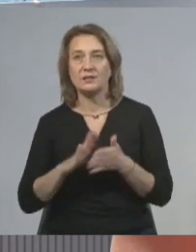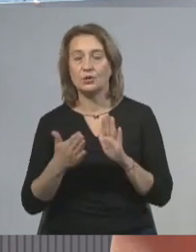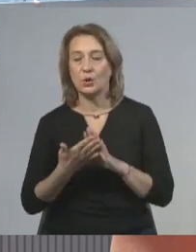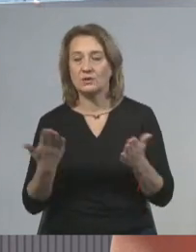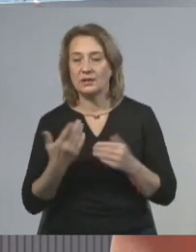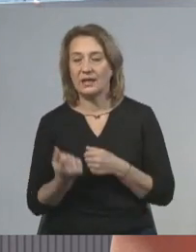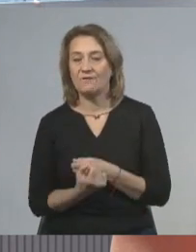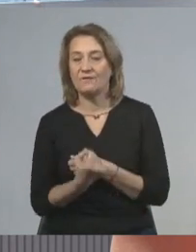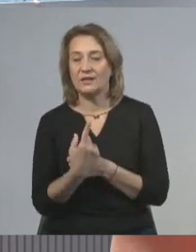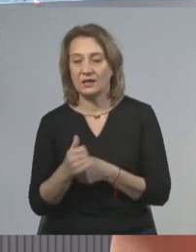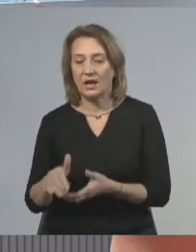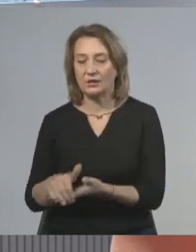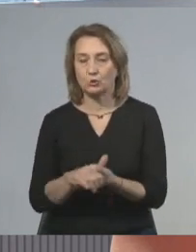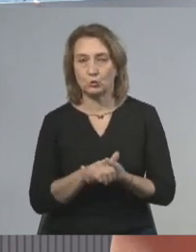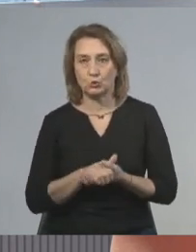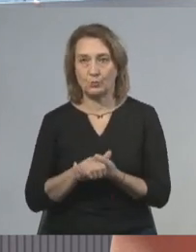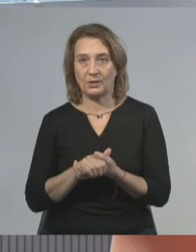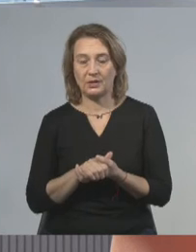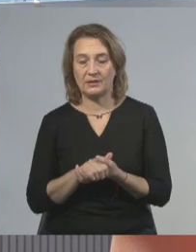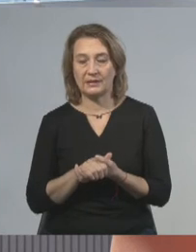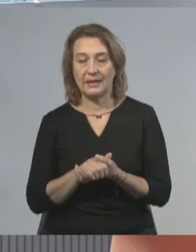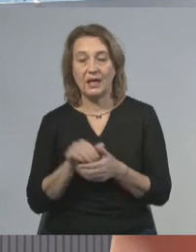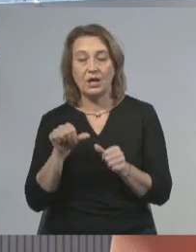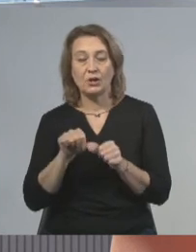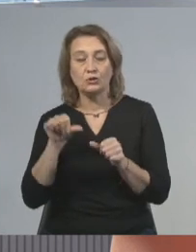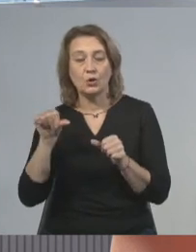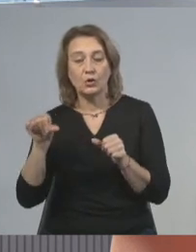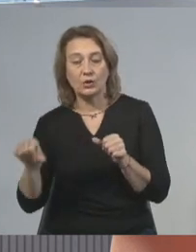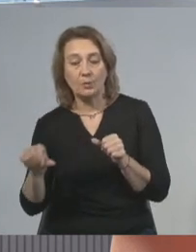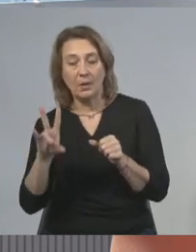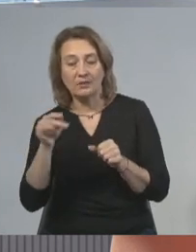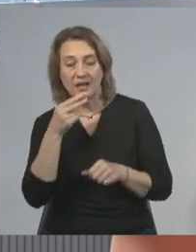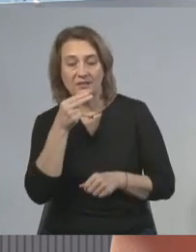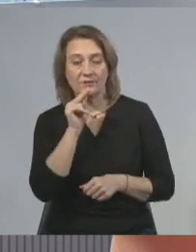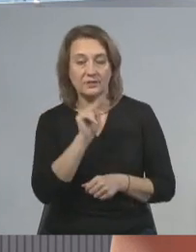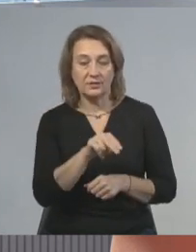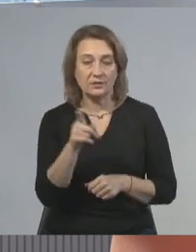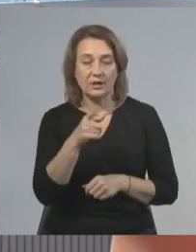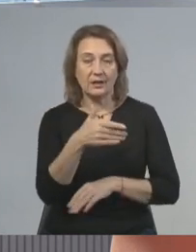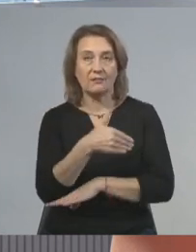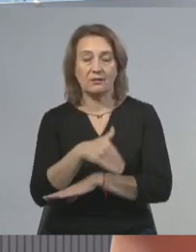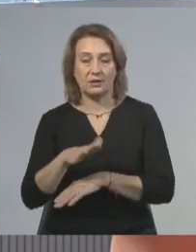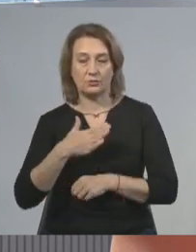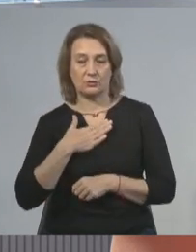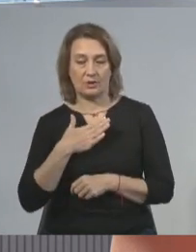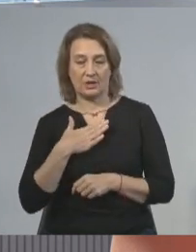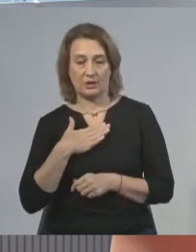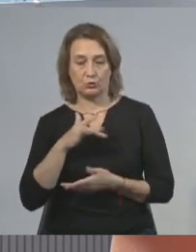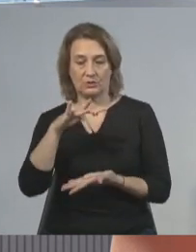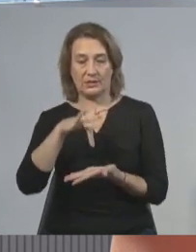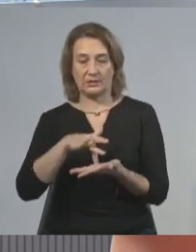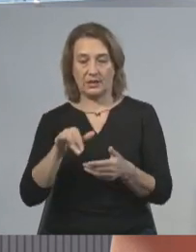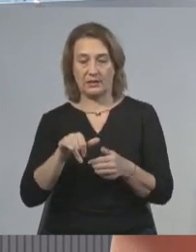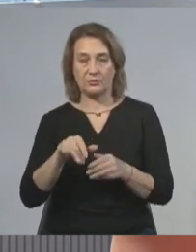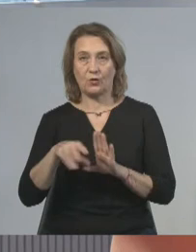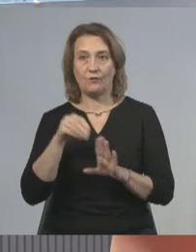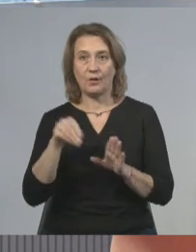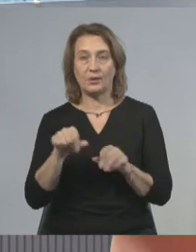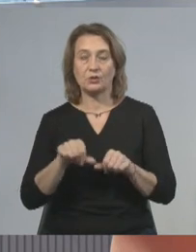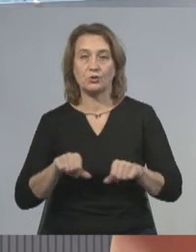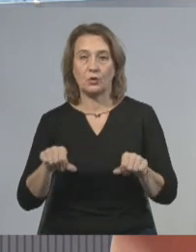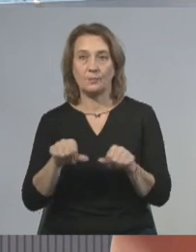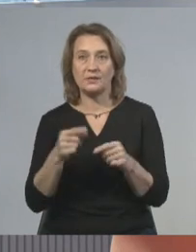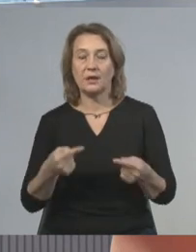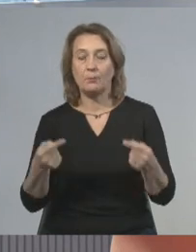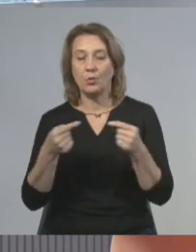situation that was emerging in the society all those complaints uh you know of the central election